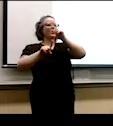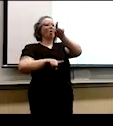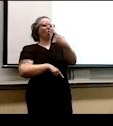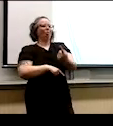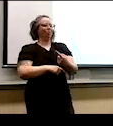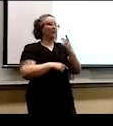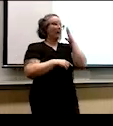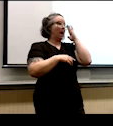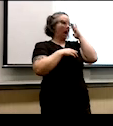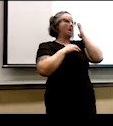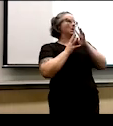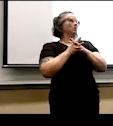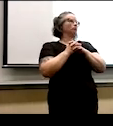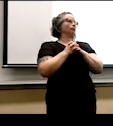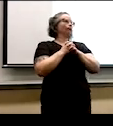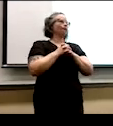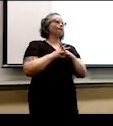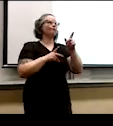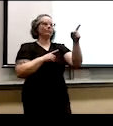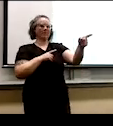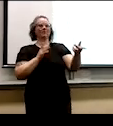is